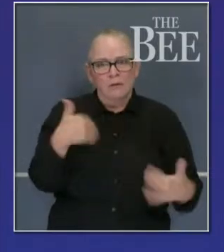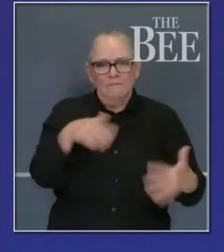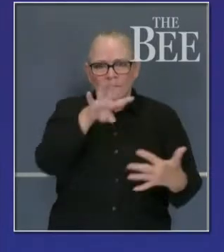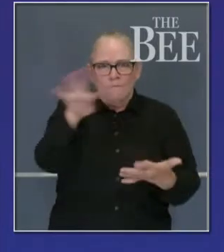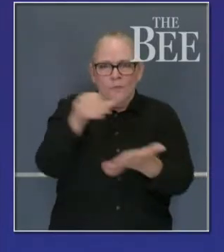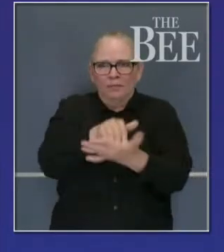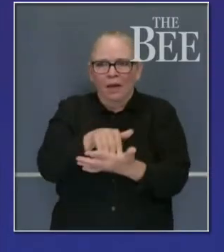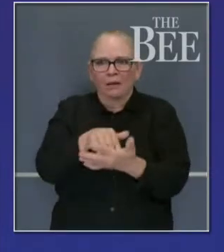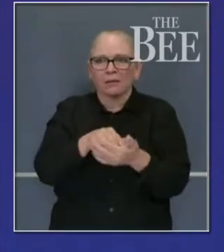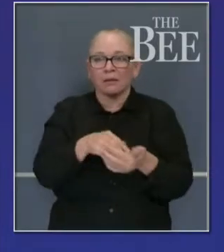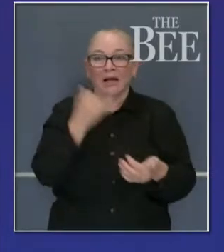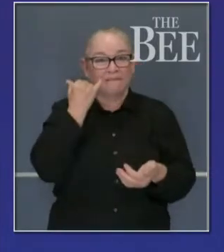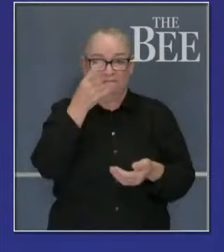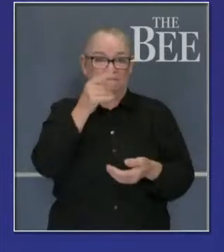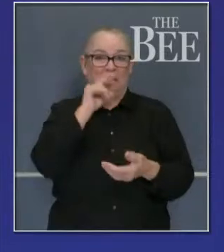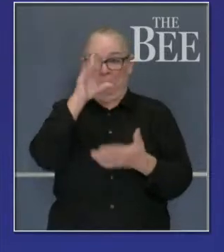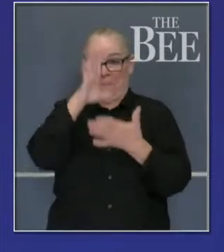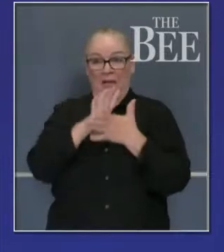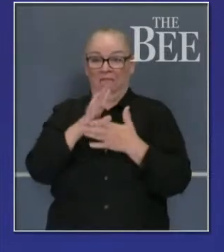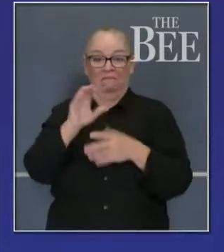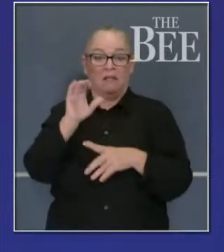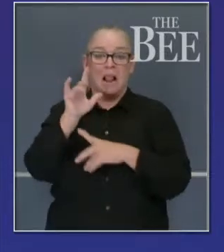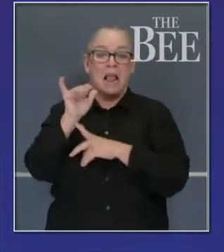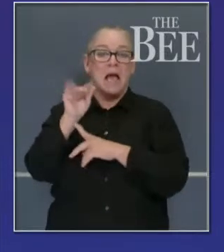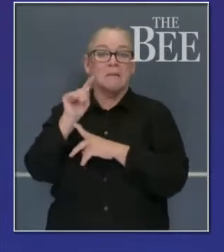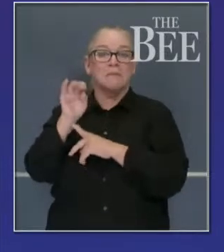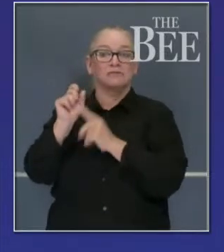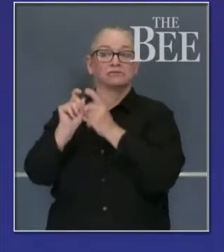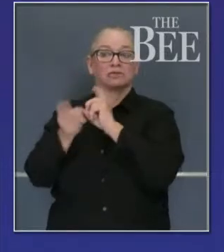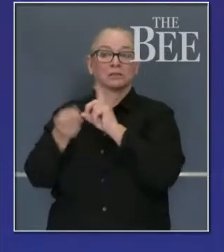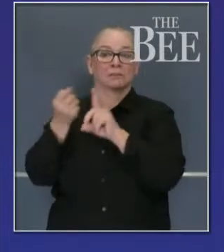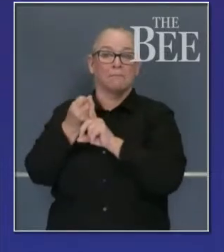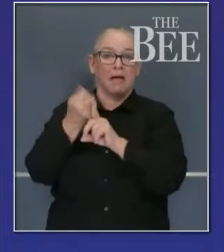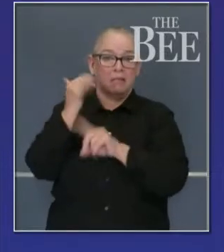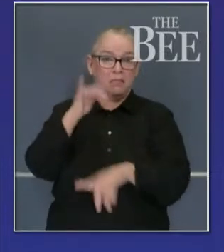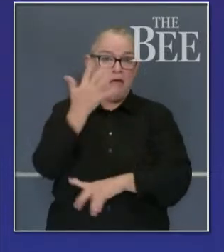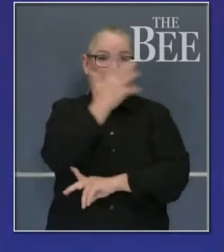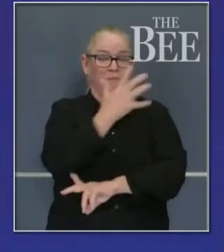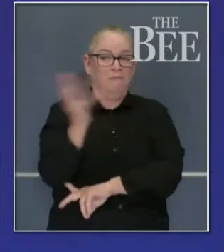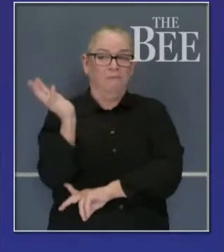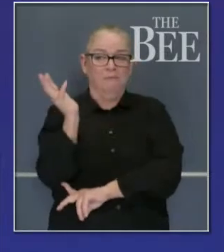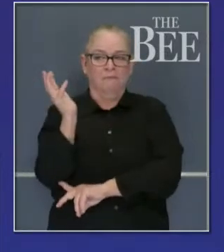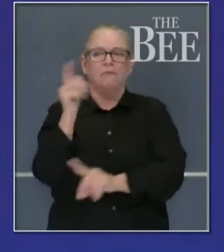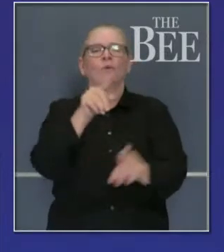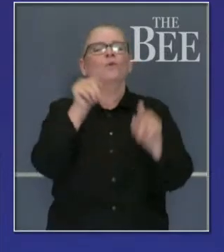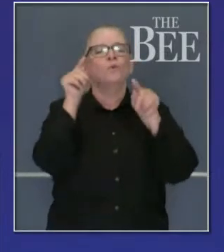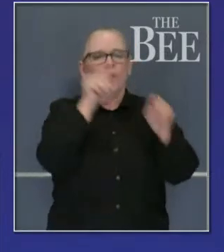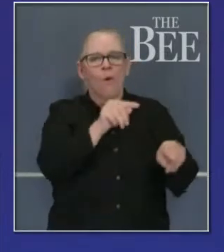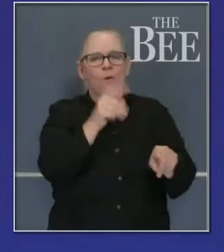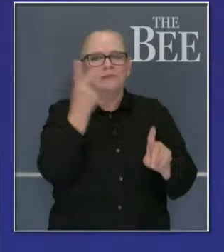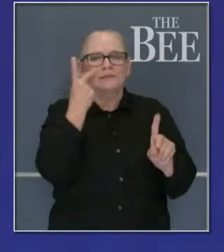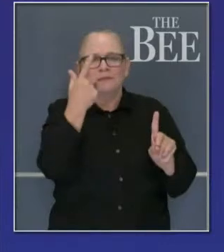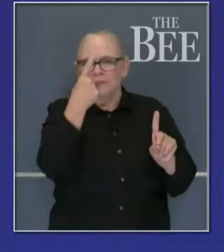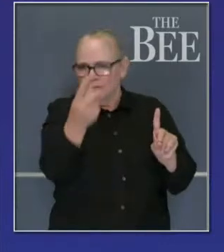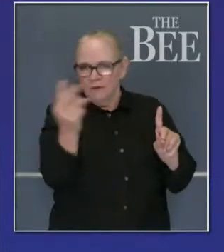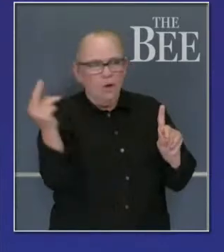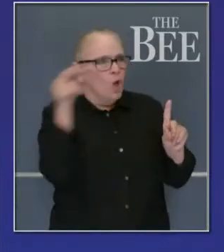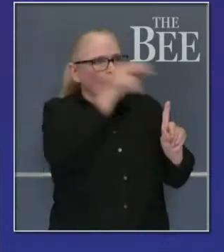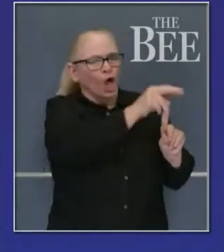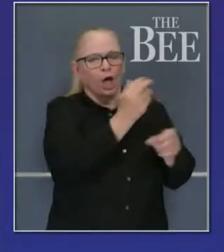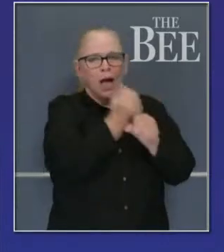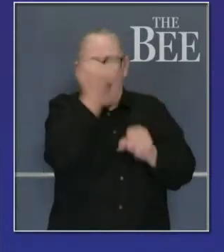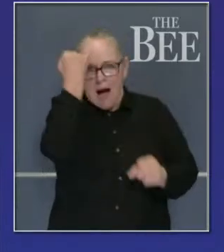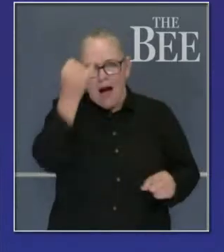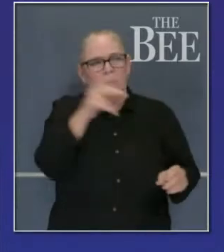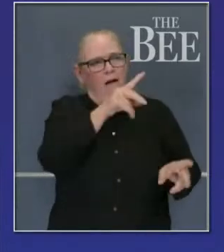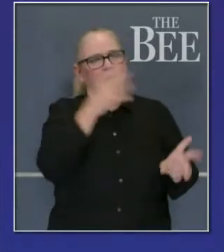doubt about climate impacts as it relates to these forest fires, just consider in this asbestos forest